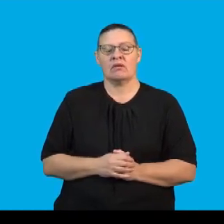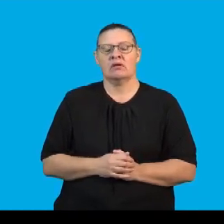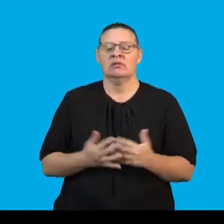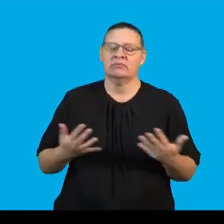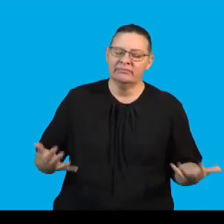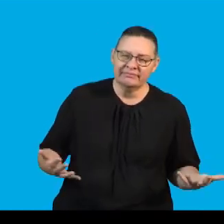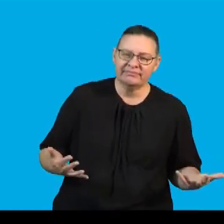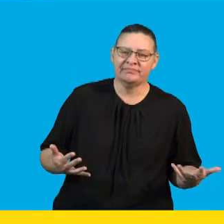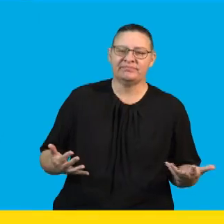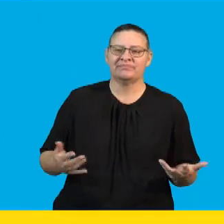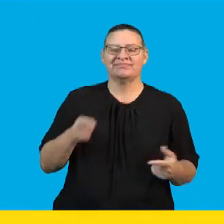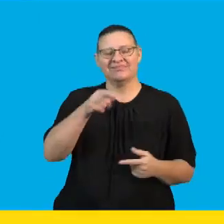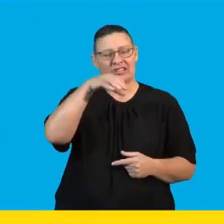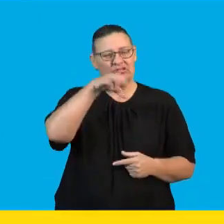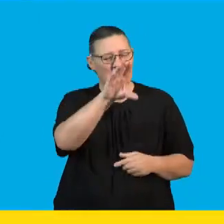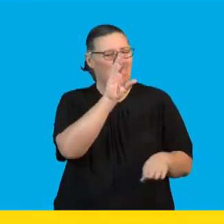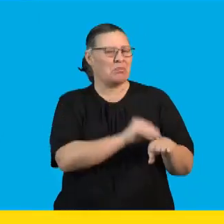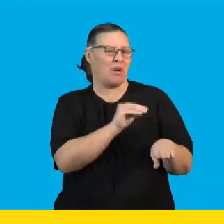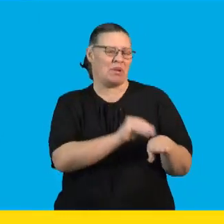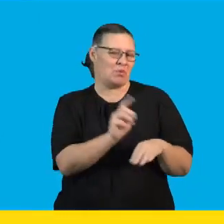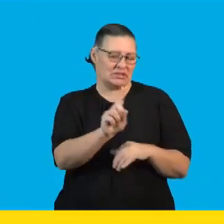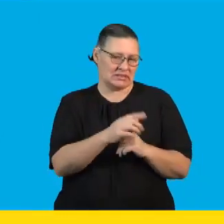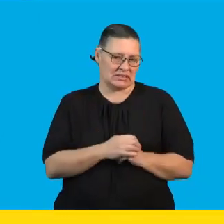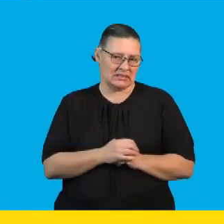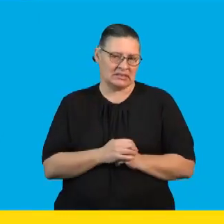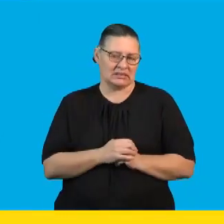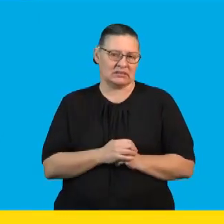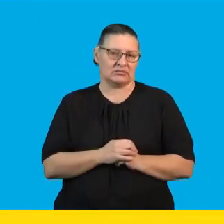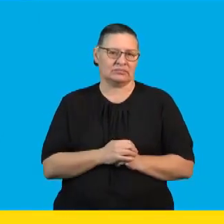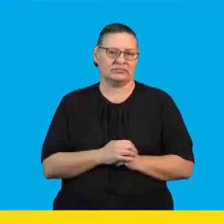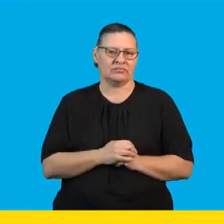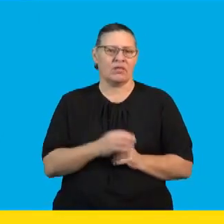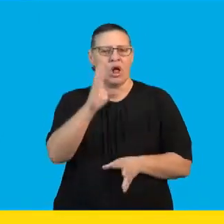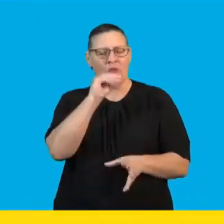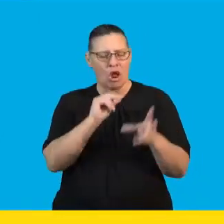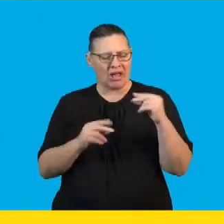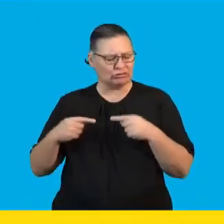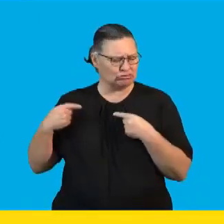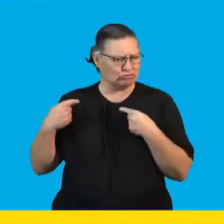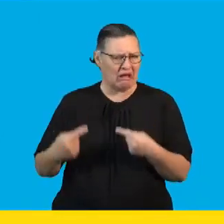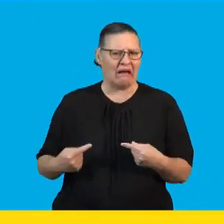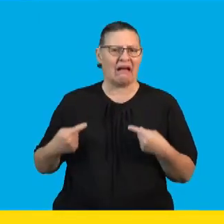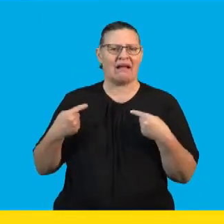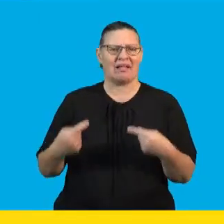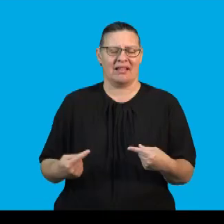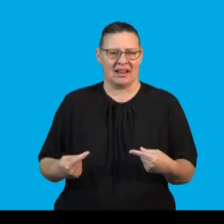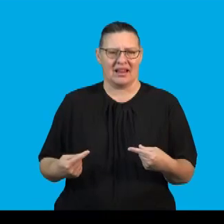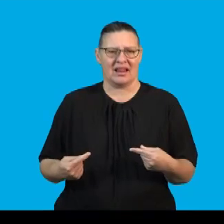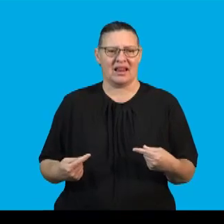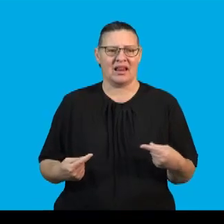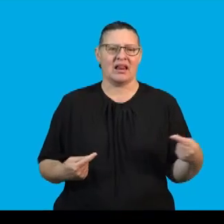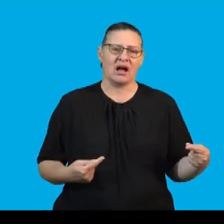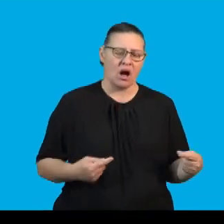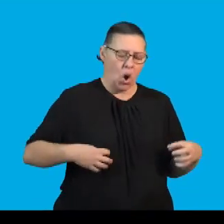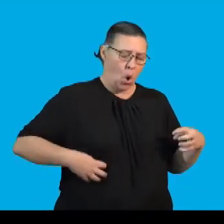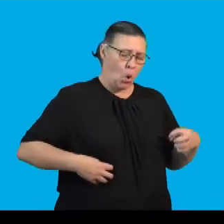Generally, the problem with this chapter is that learners will struggle to understand the relationship